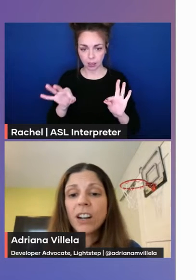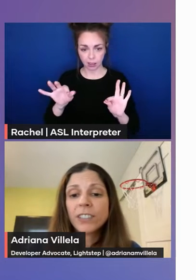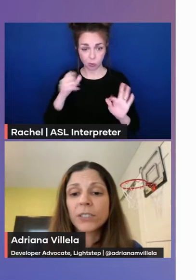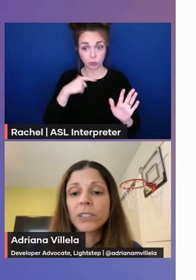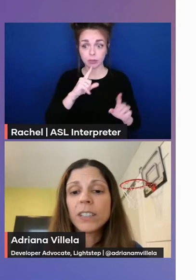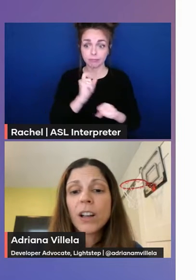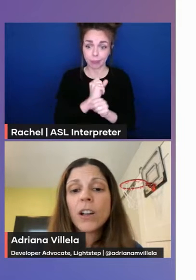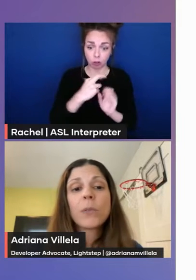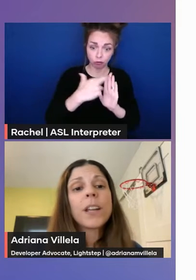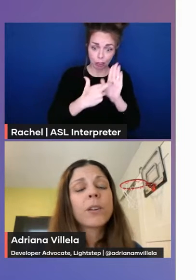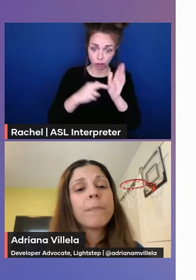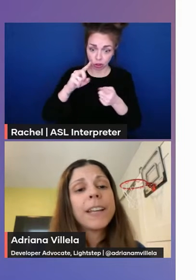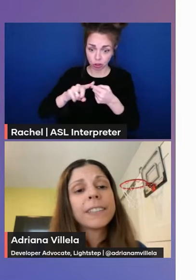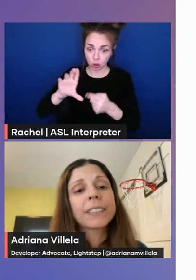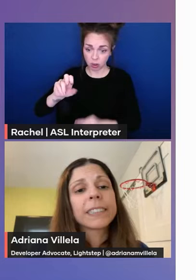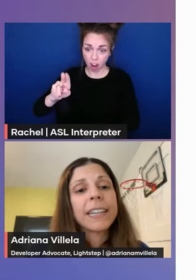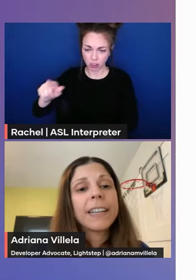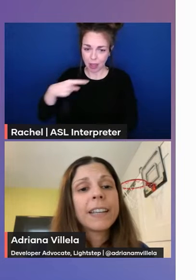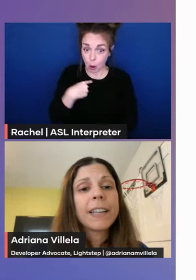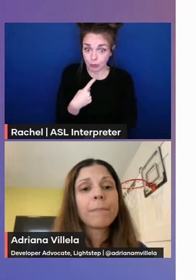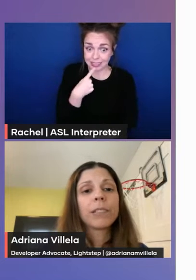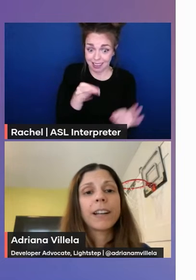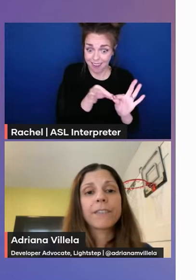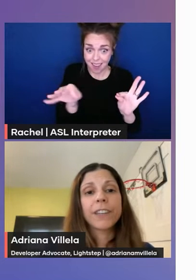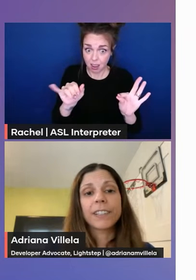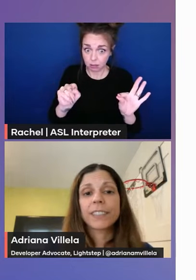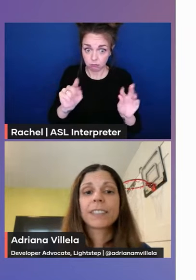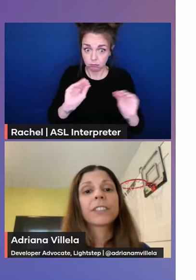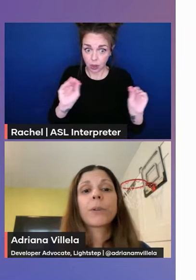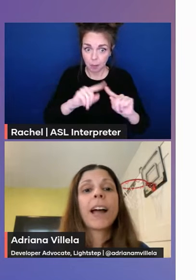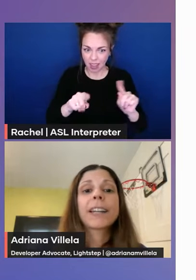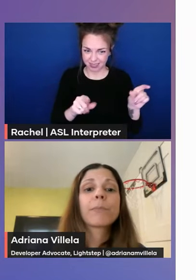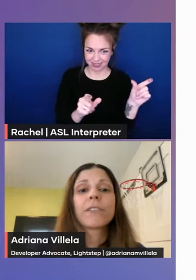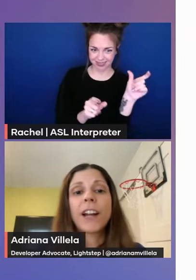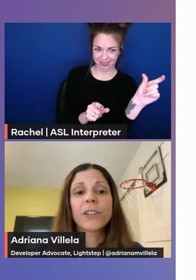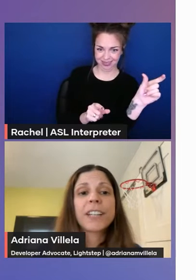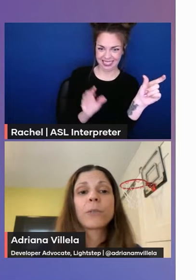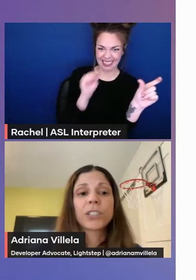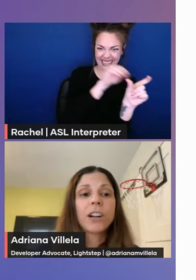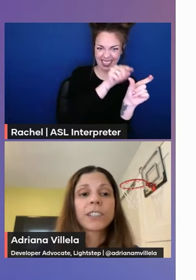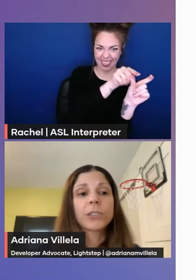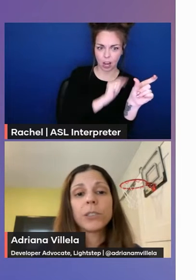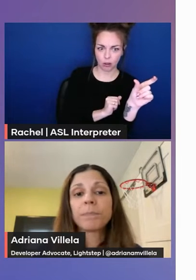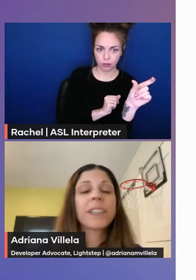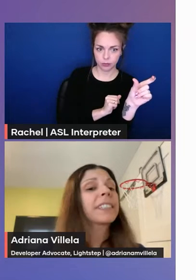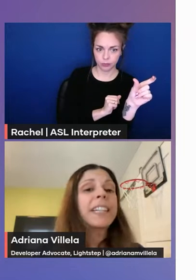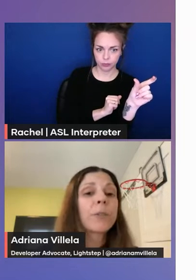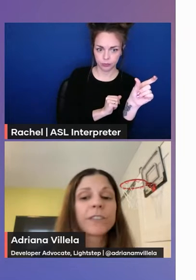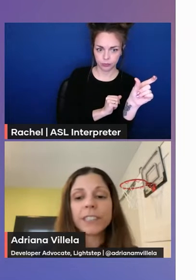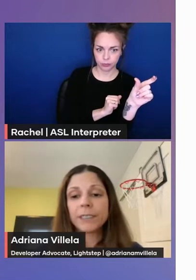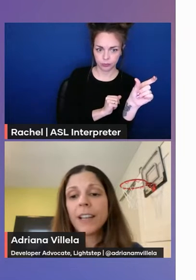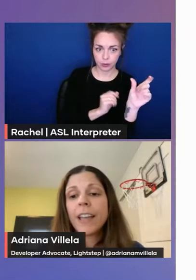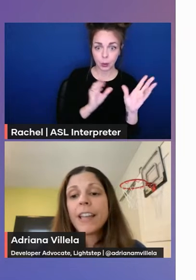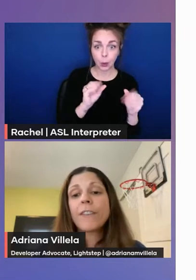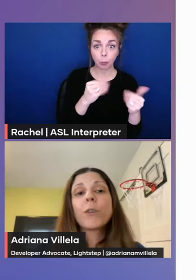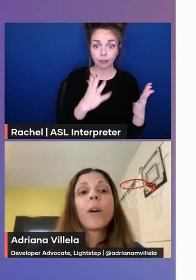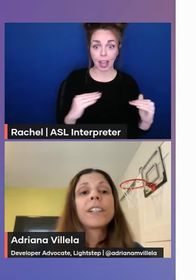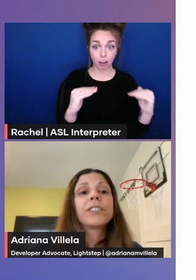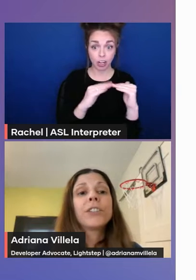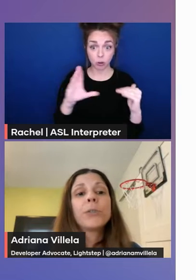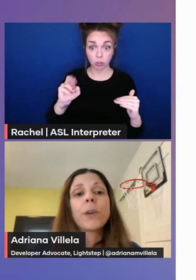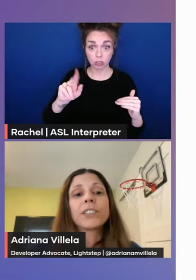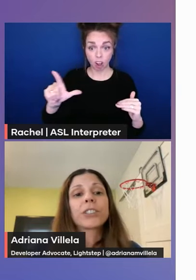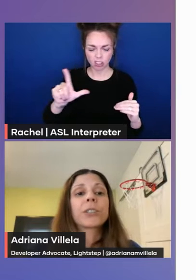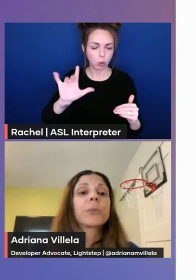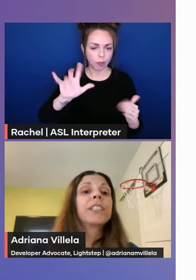service to Consul, we are basically implying this. So adding provider equals Consul, that's equivalent. If you